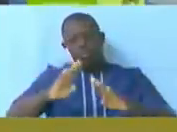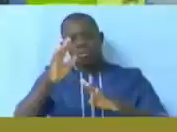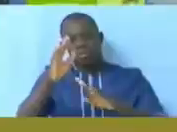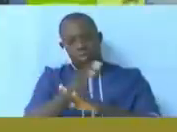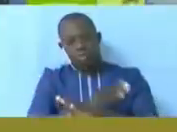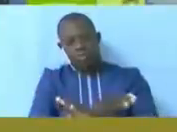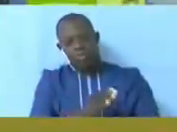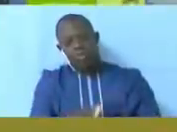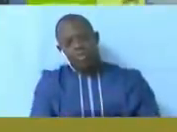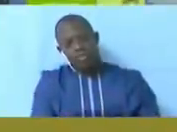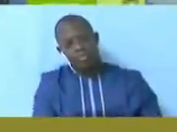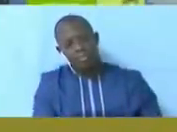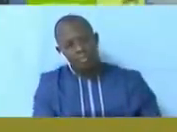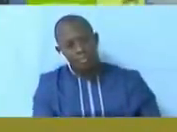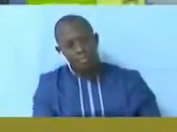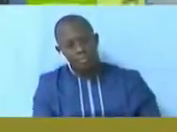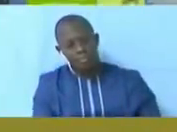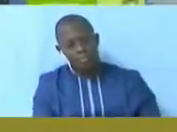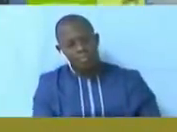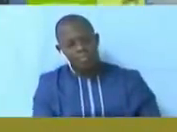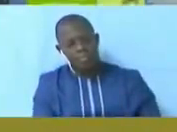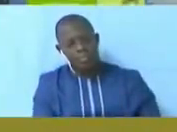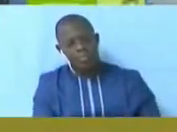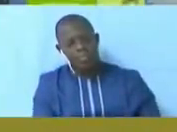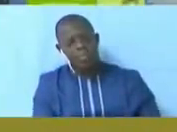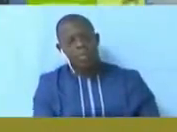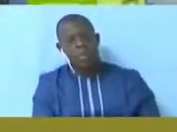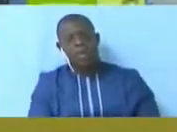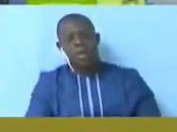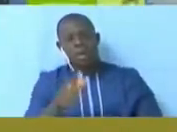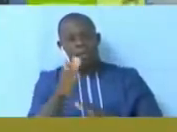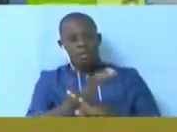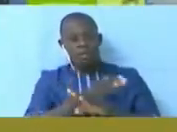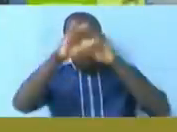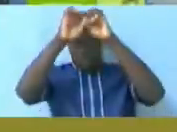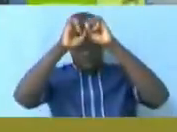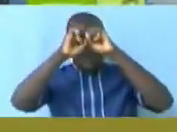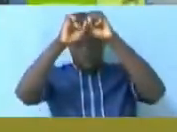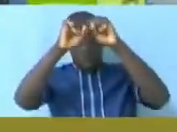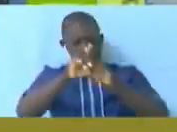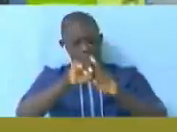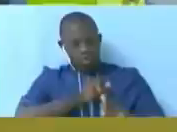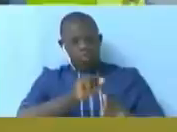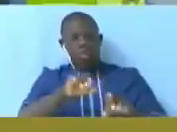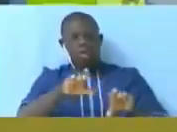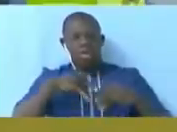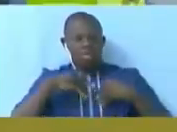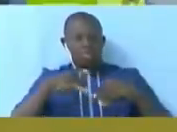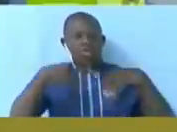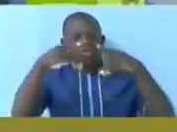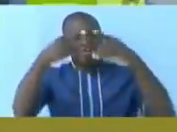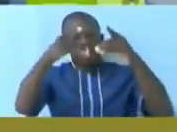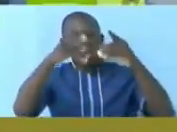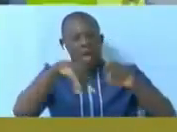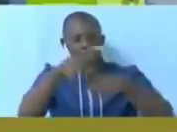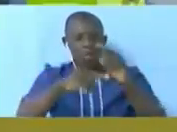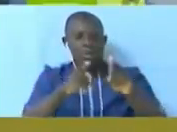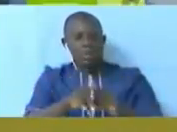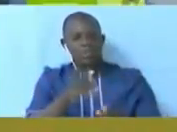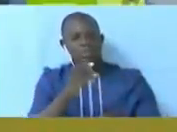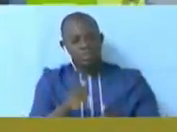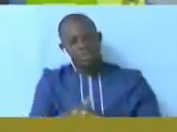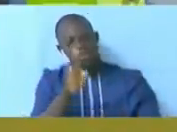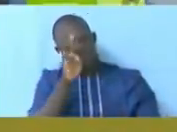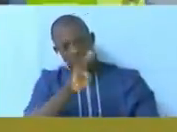Monahan la wo bail kuwala. The state succeeded in that appeal. Bitum mansanata silo soto ne wo